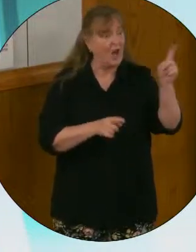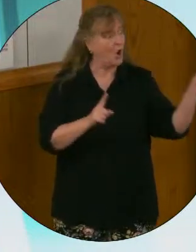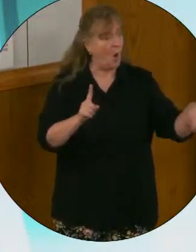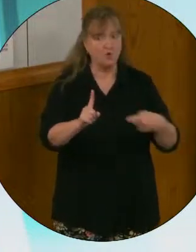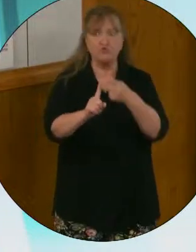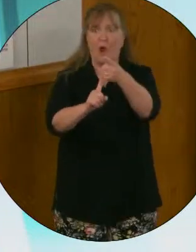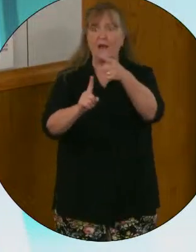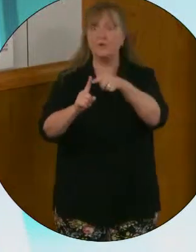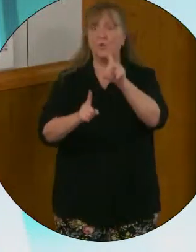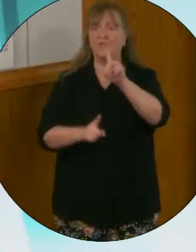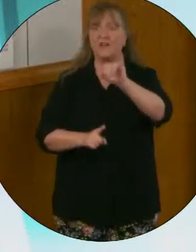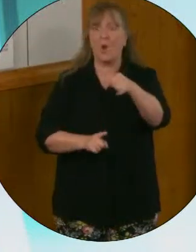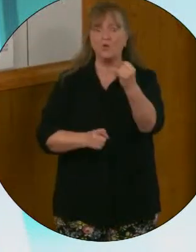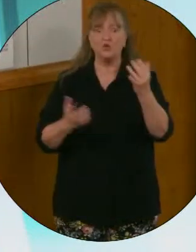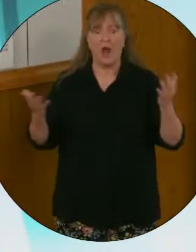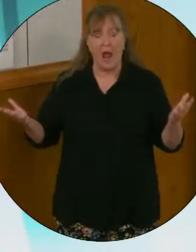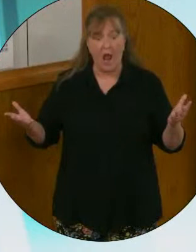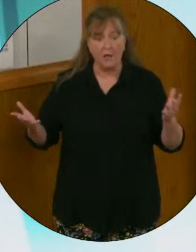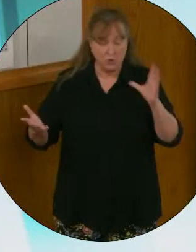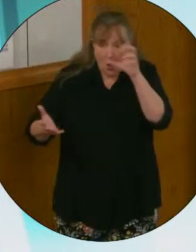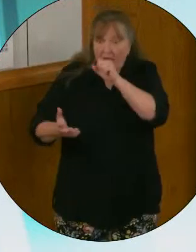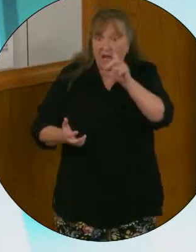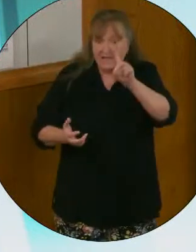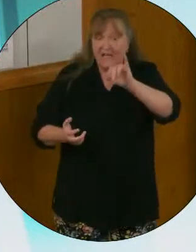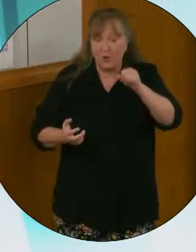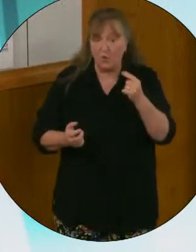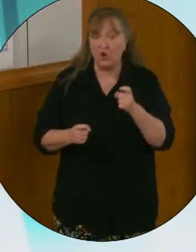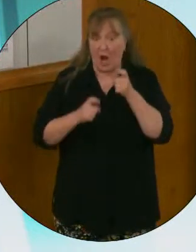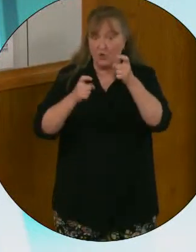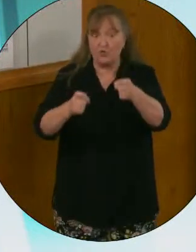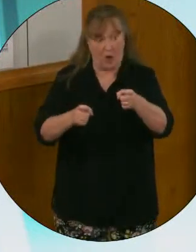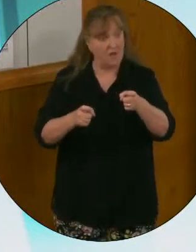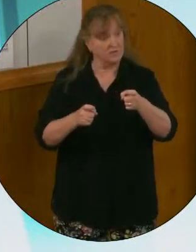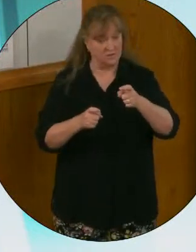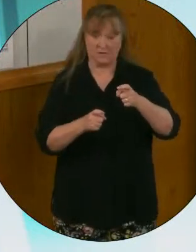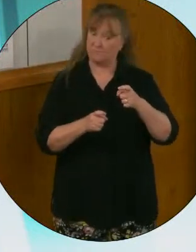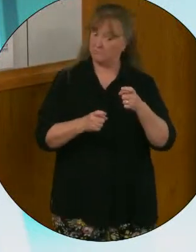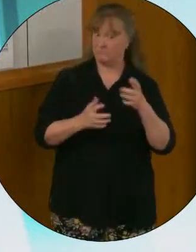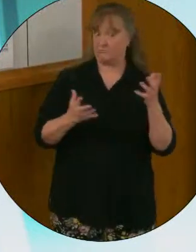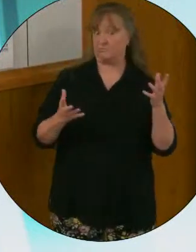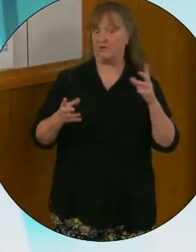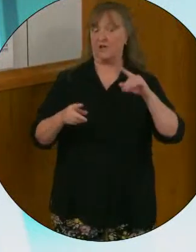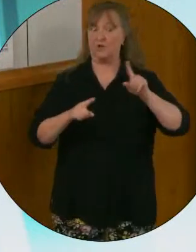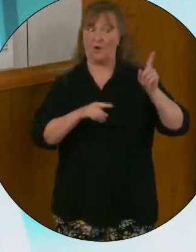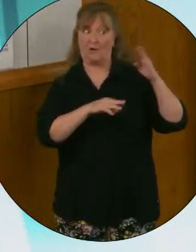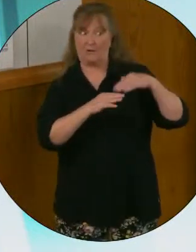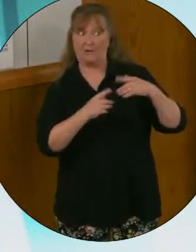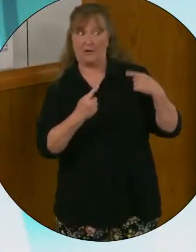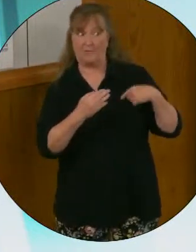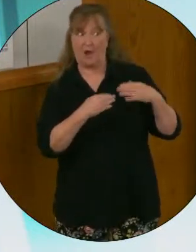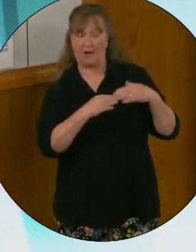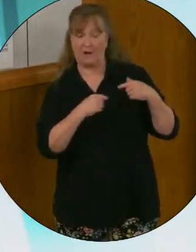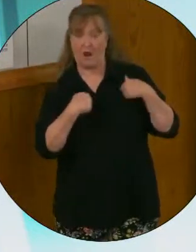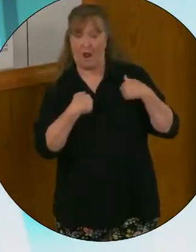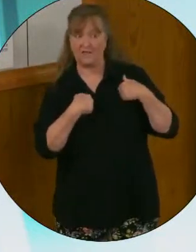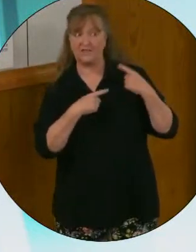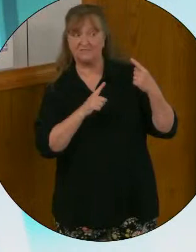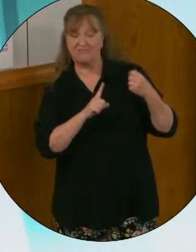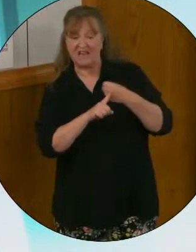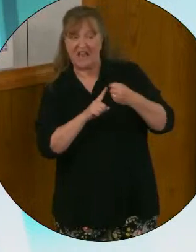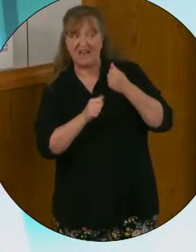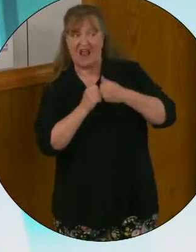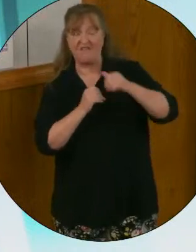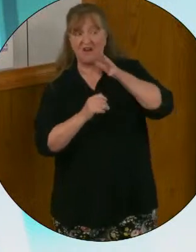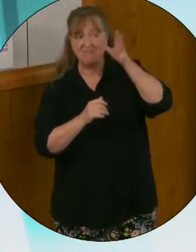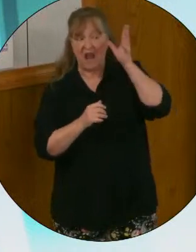to the DOJ. So I guess the DOJ grant is Daniel Ibarra's. You know, the one that's been attacking every parent,